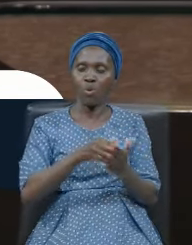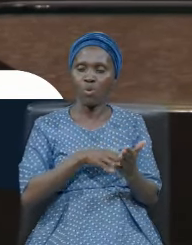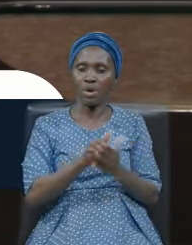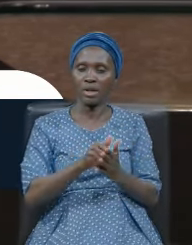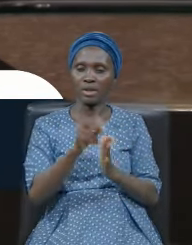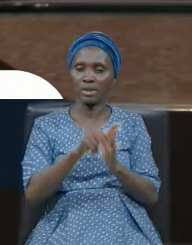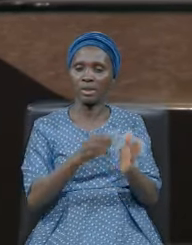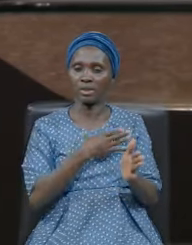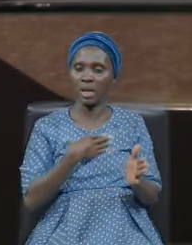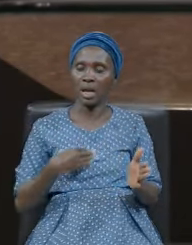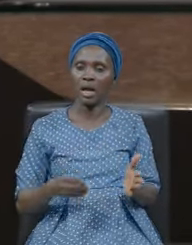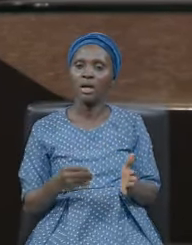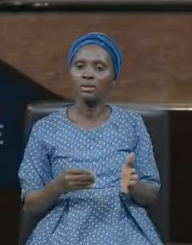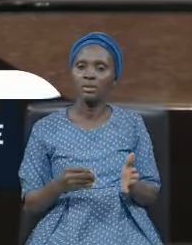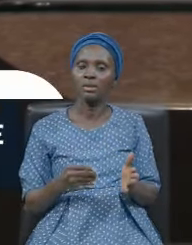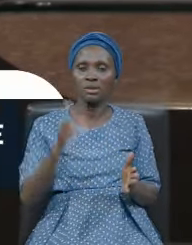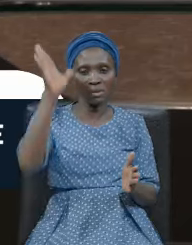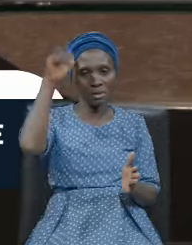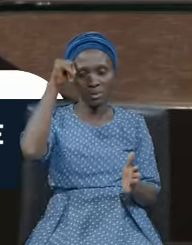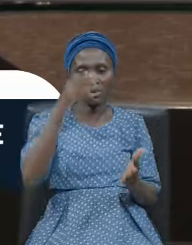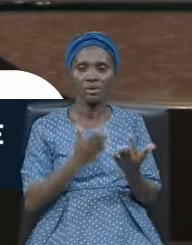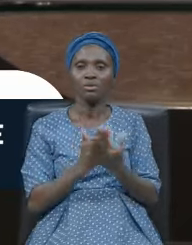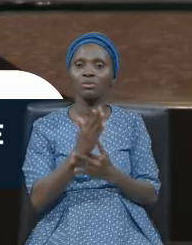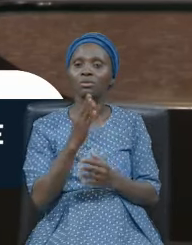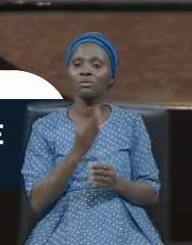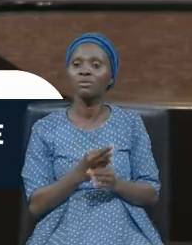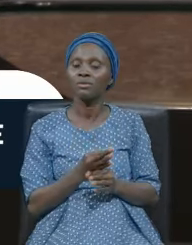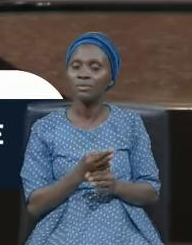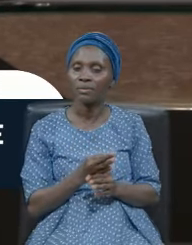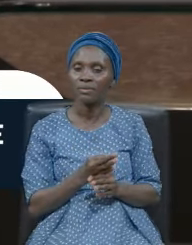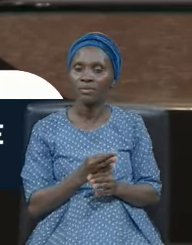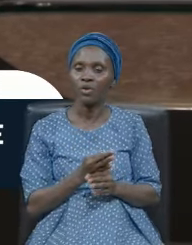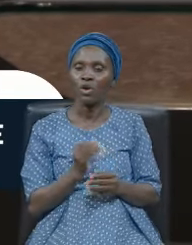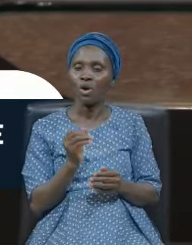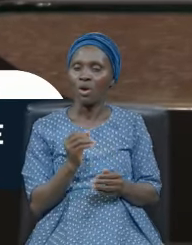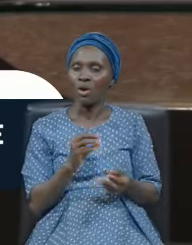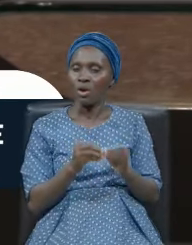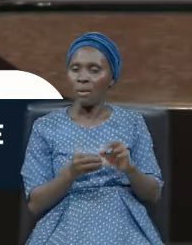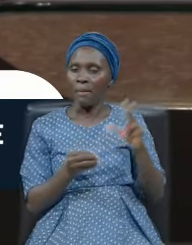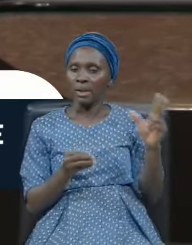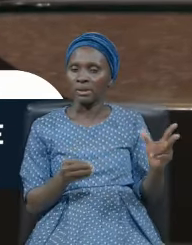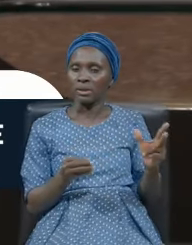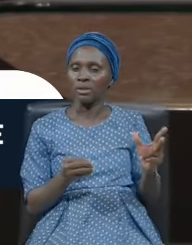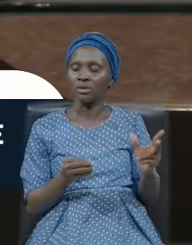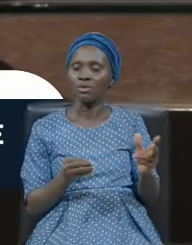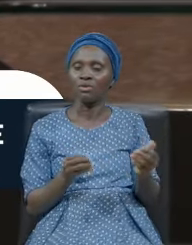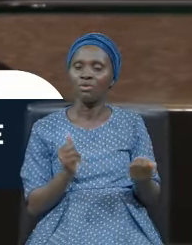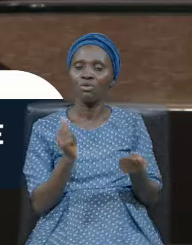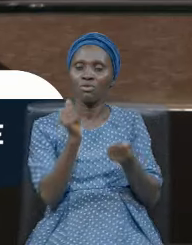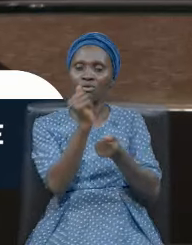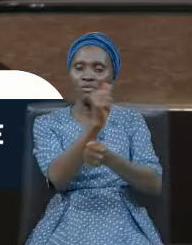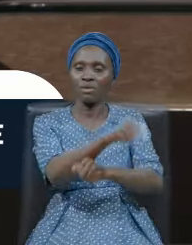three, overturning others wandering in the wilderness